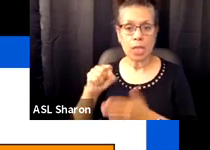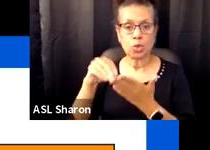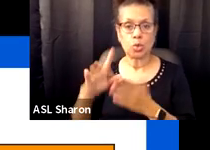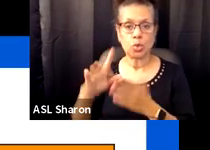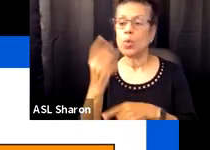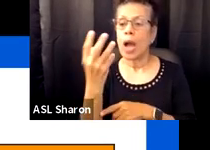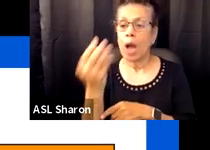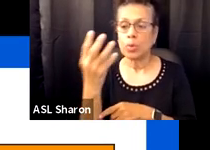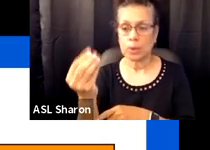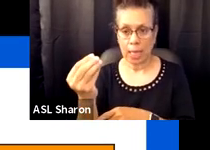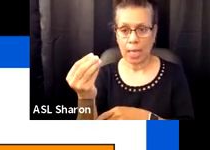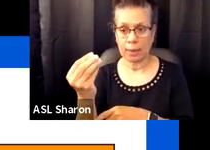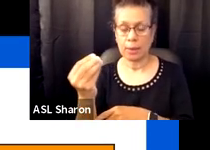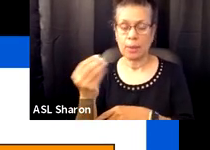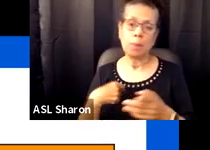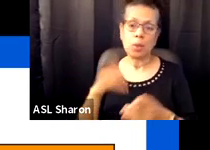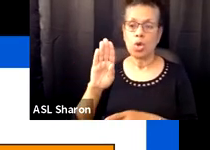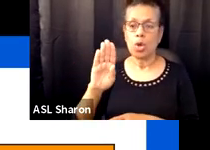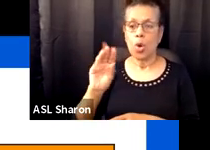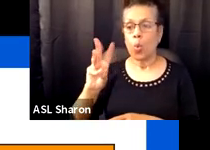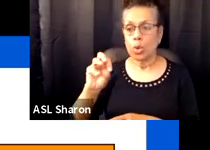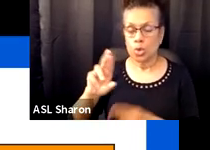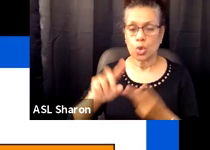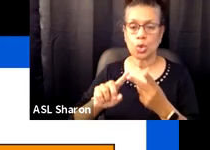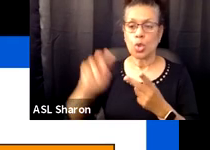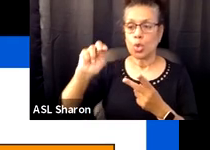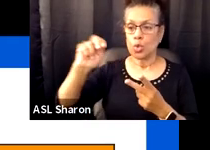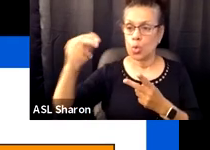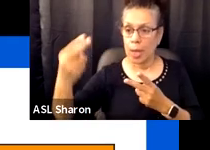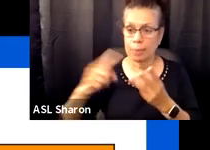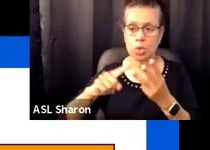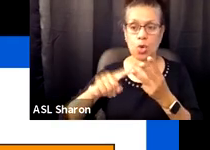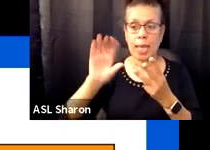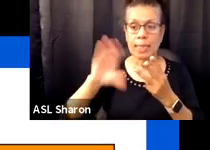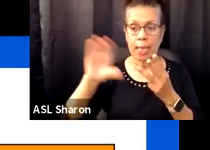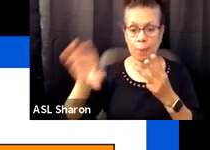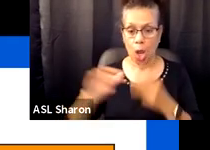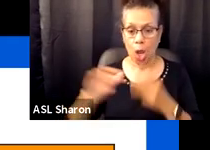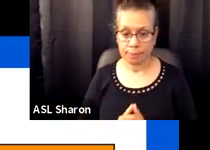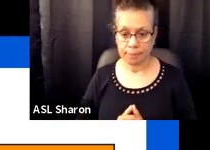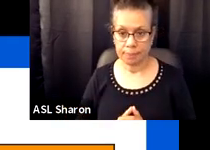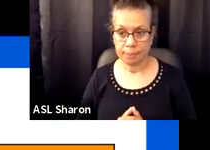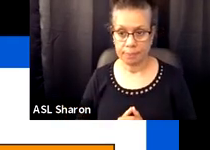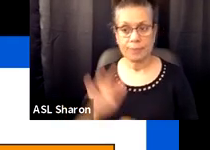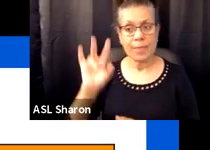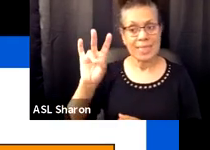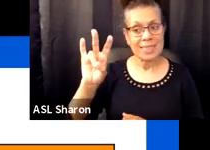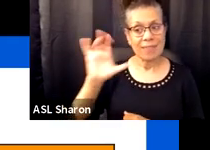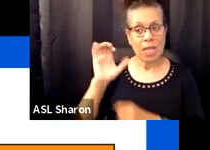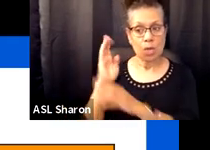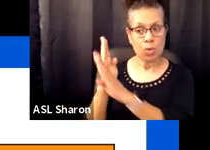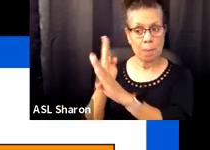boston including worcester new hampshire and cape cod we have 700 buses in our